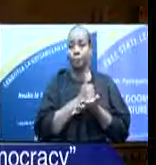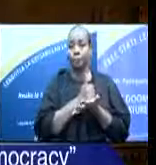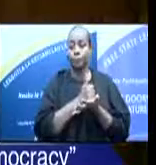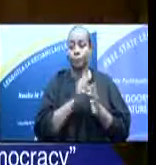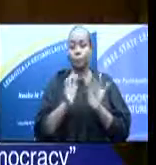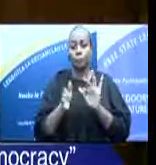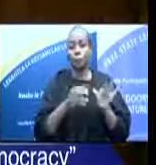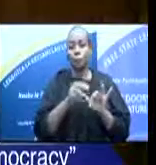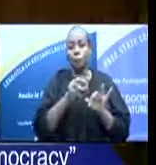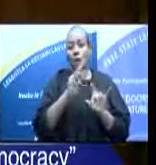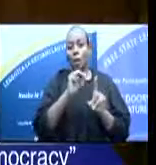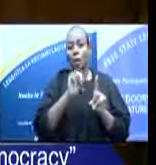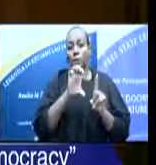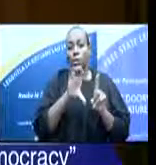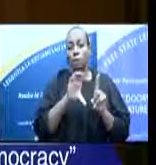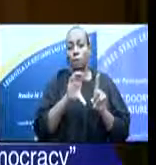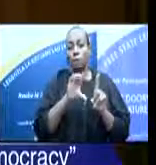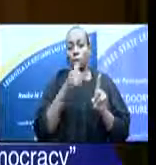Khakha.